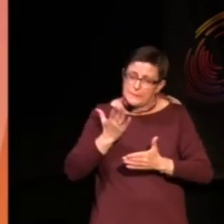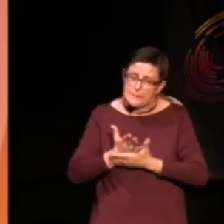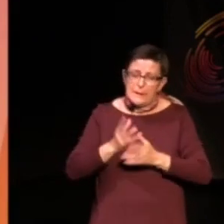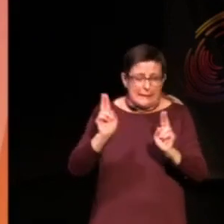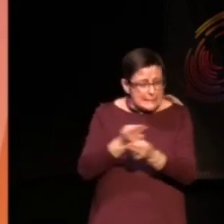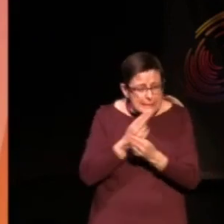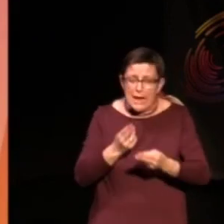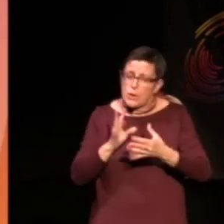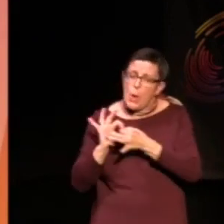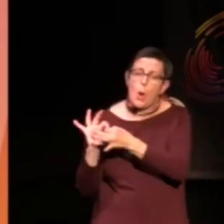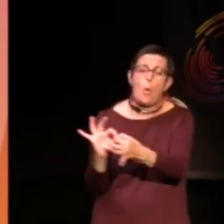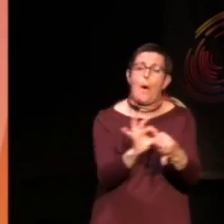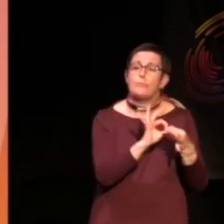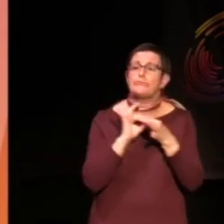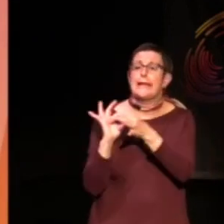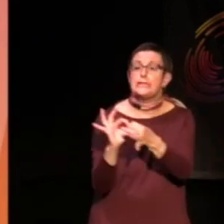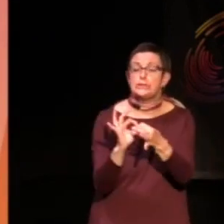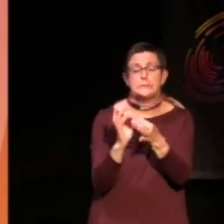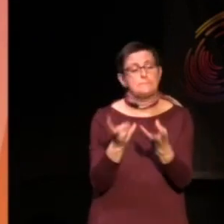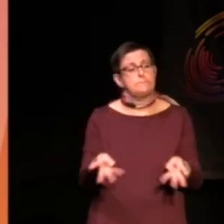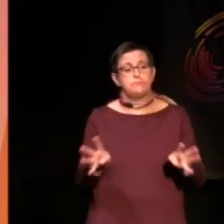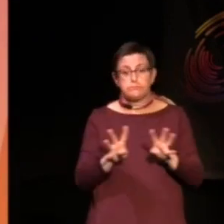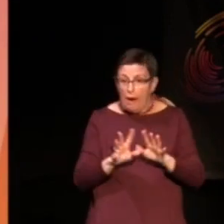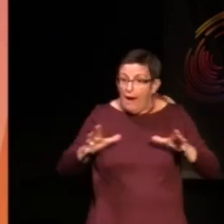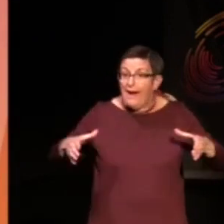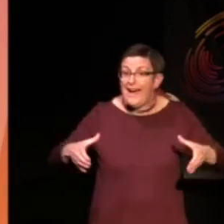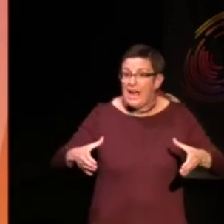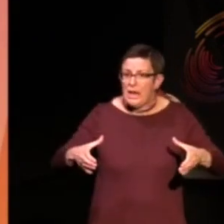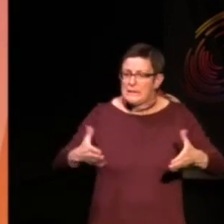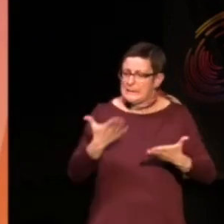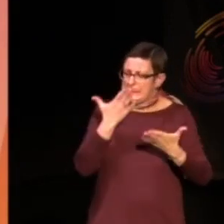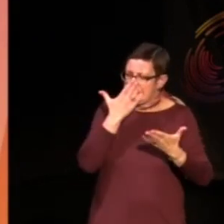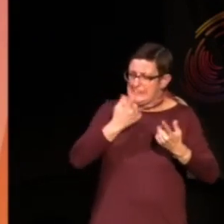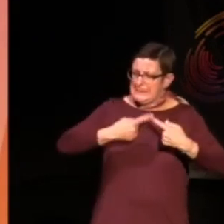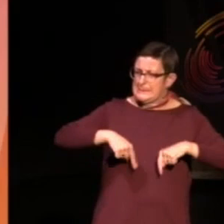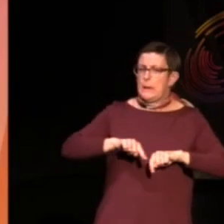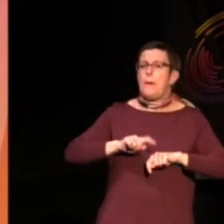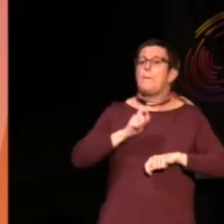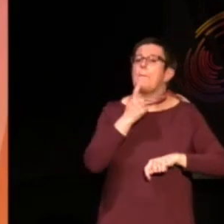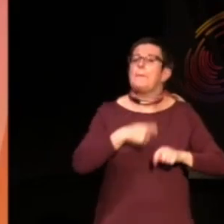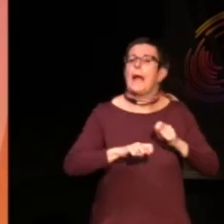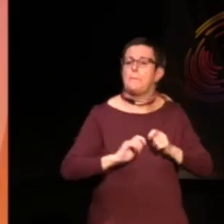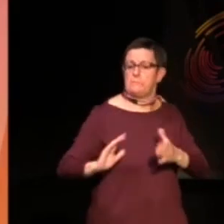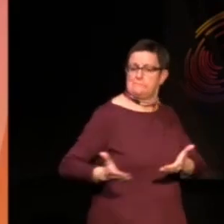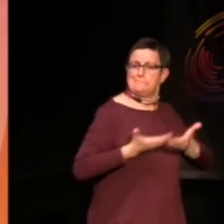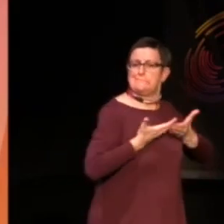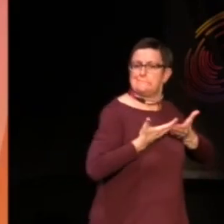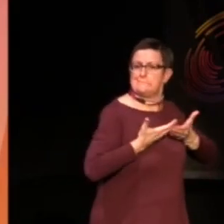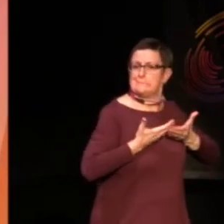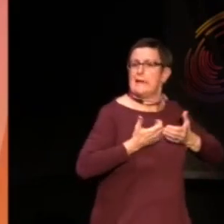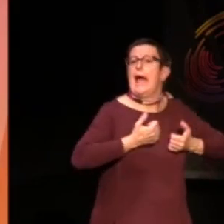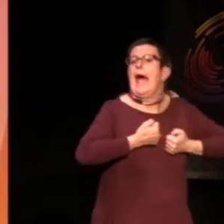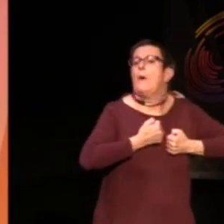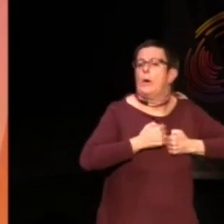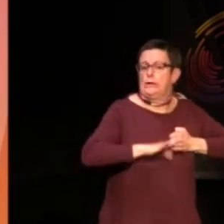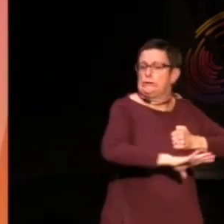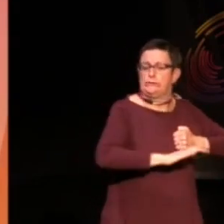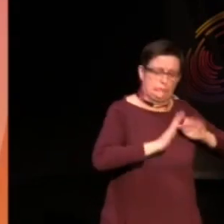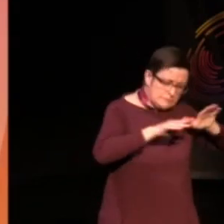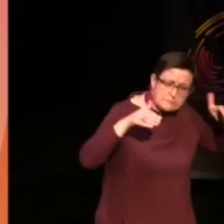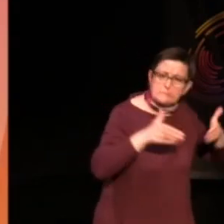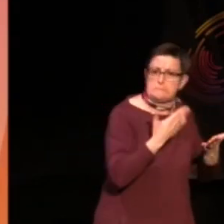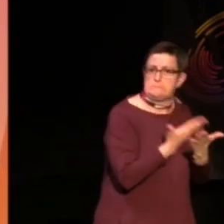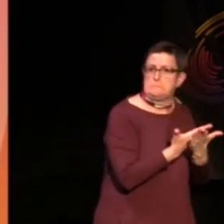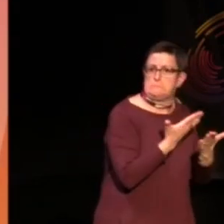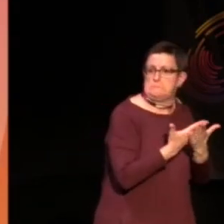international cooperation, we have ended up with a kind of vaccine nationalism. All of this would have disappointed